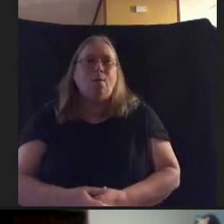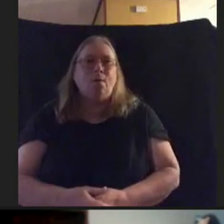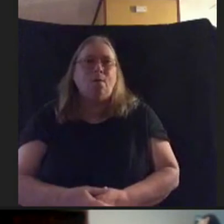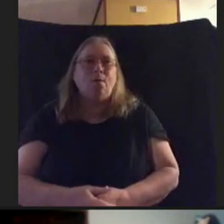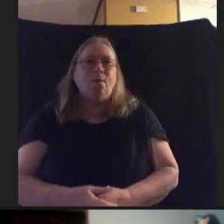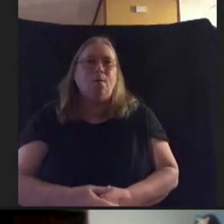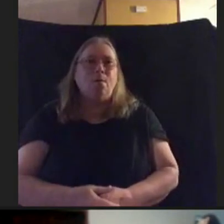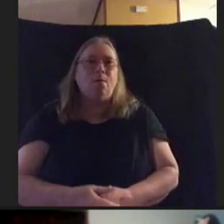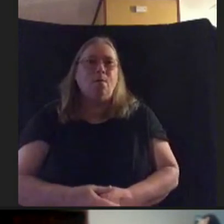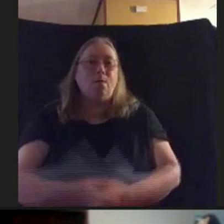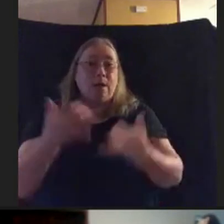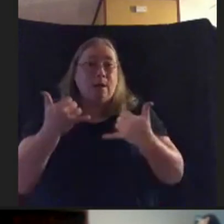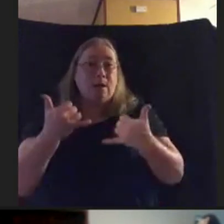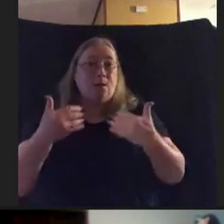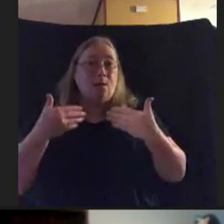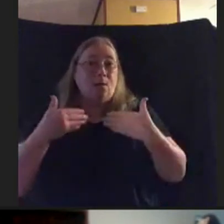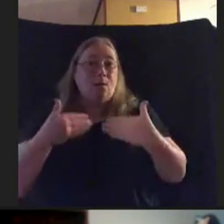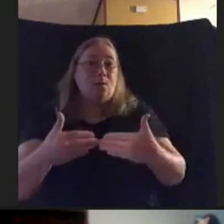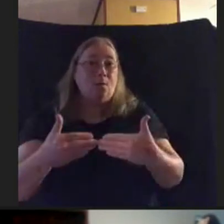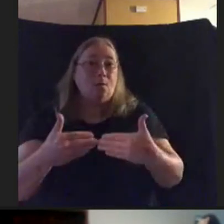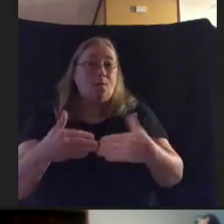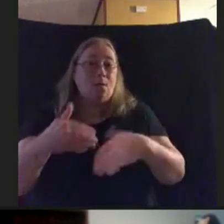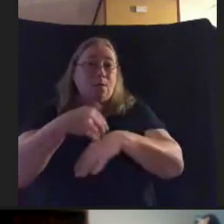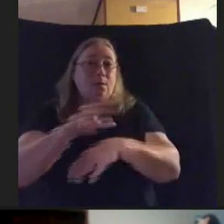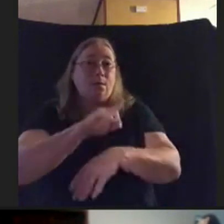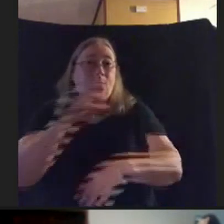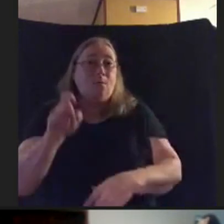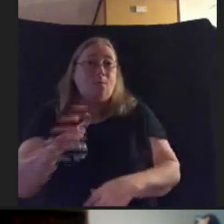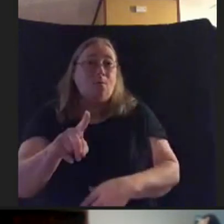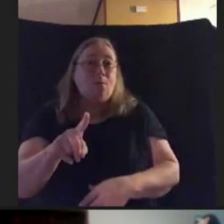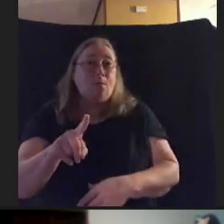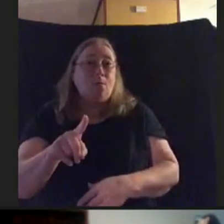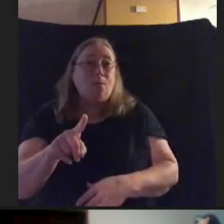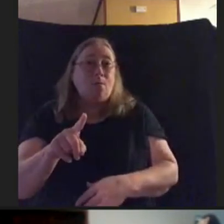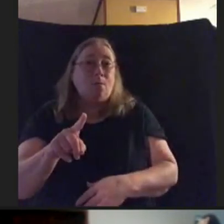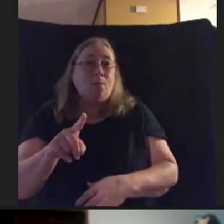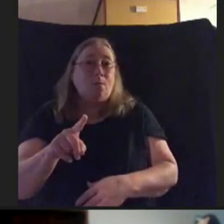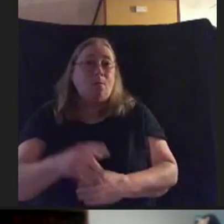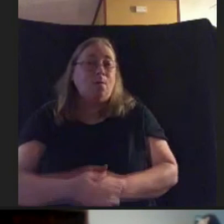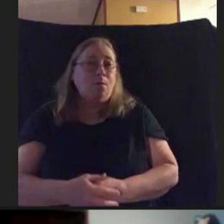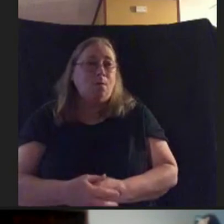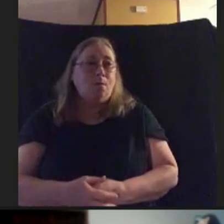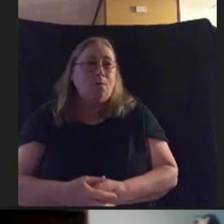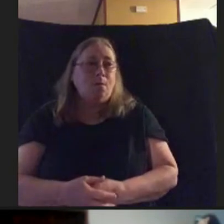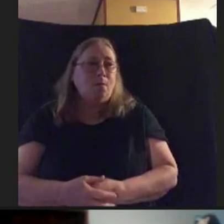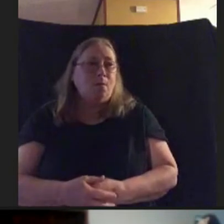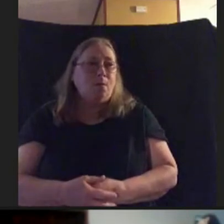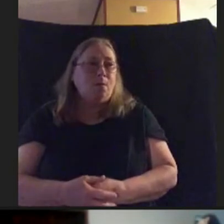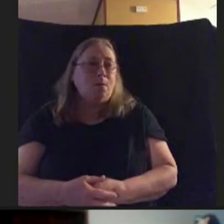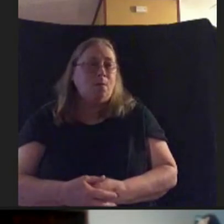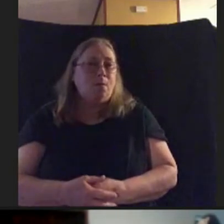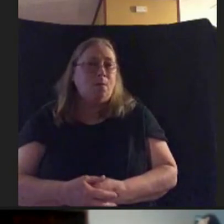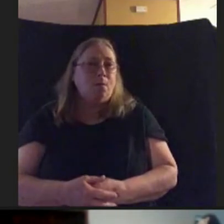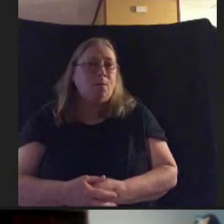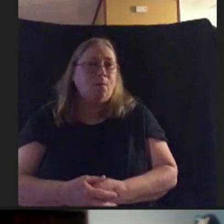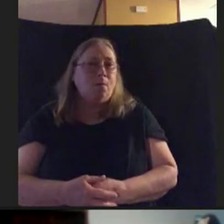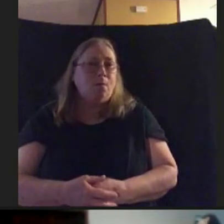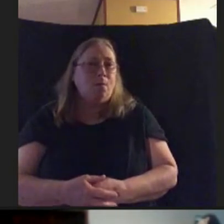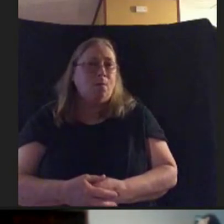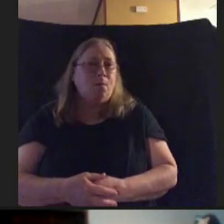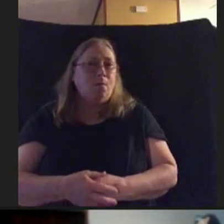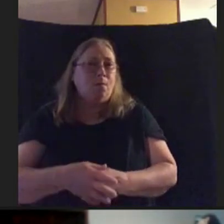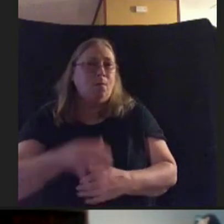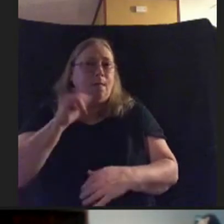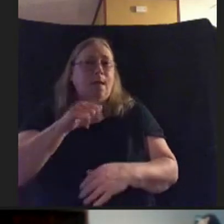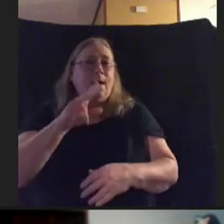you want to go ahead and send in a question, please feel free to do so. We'll move on to Anita Lee. Will long-term